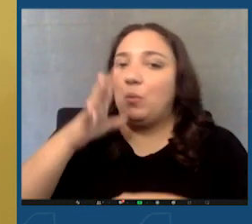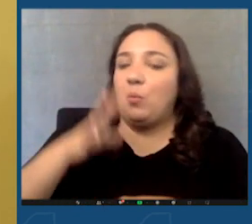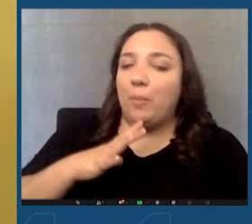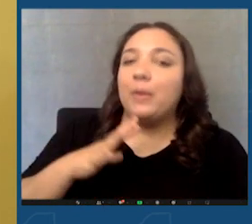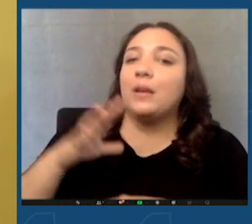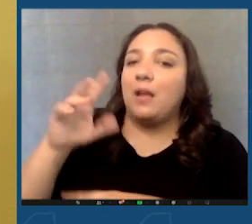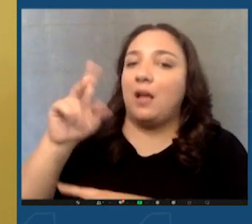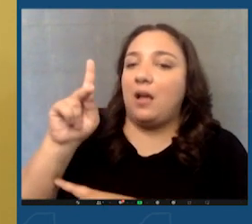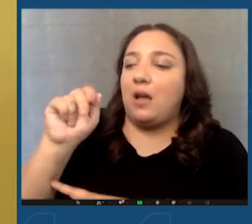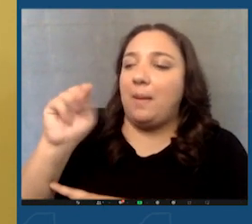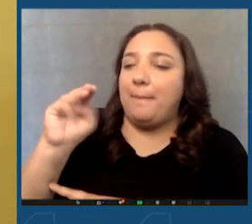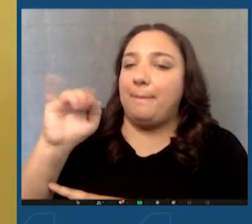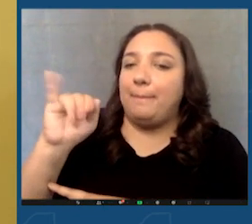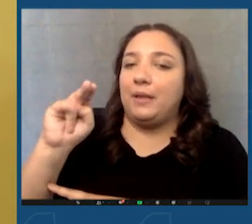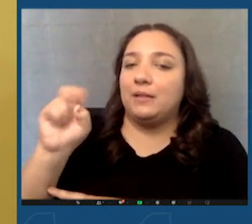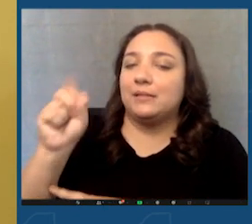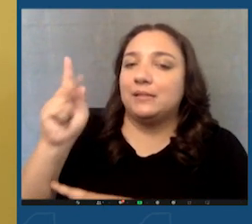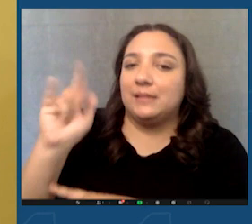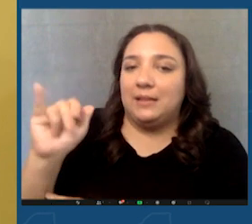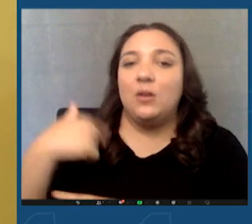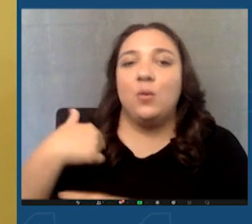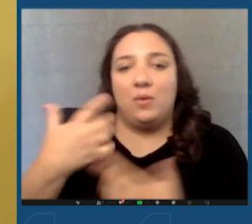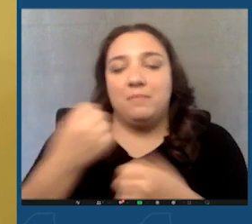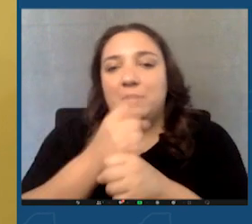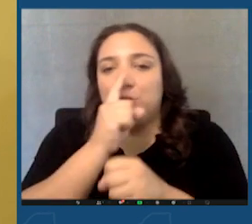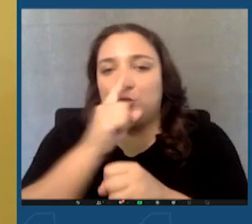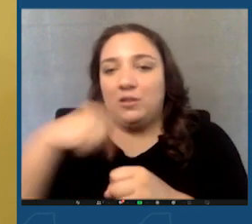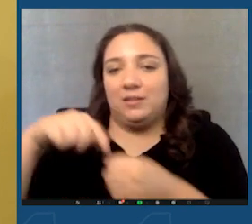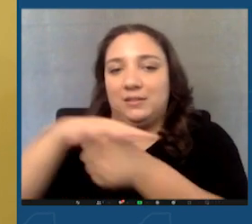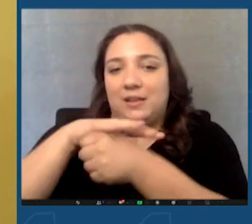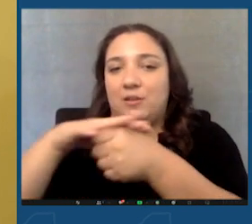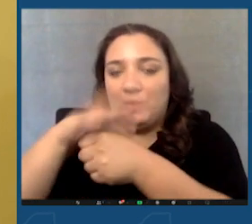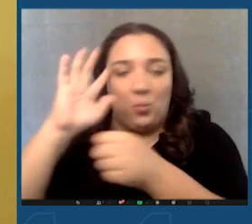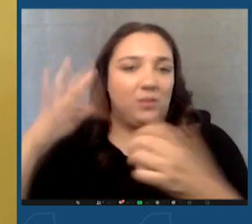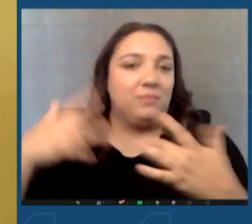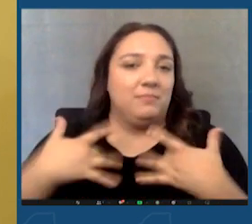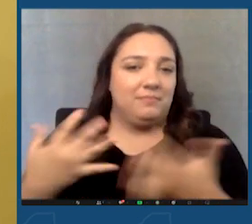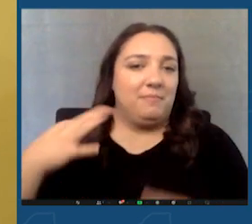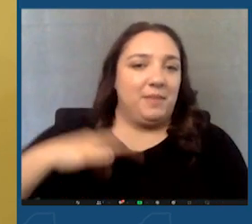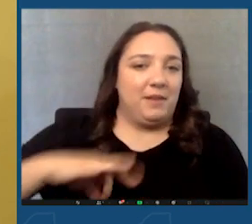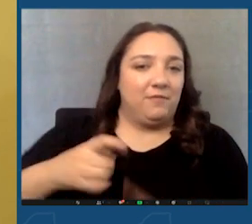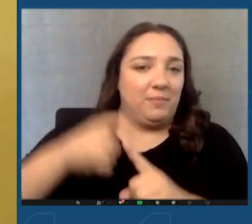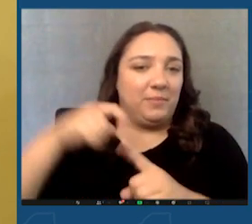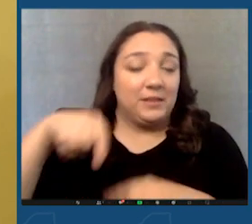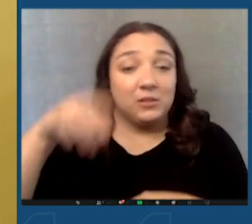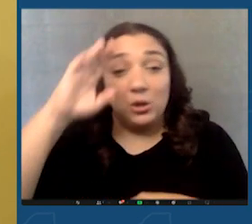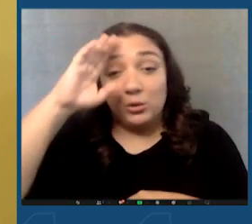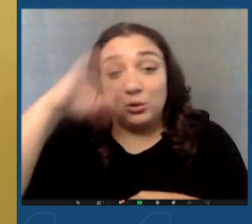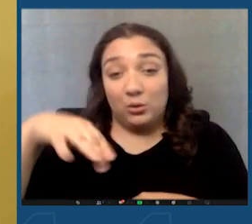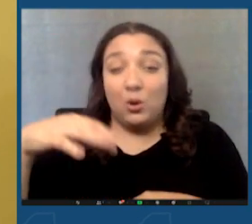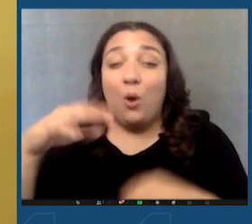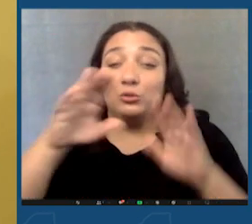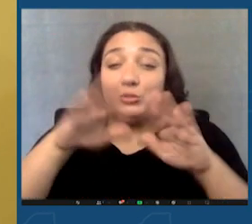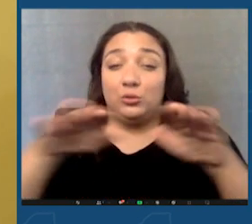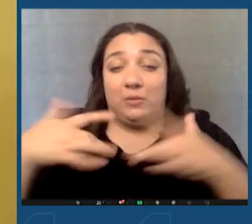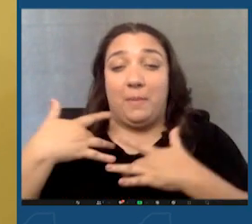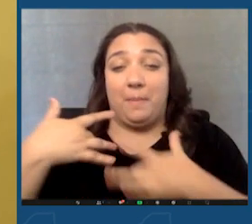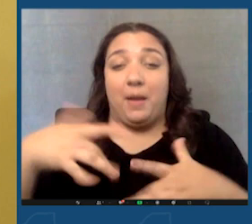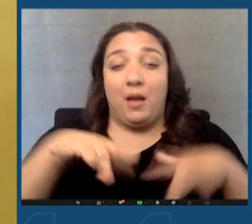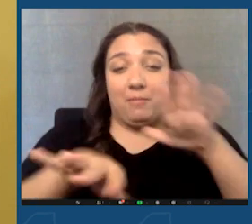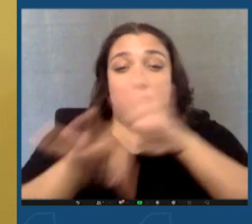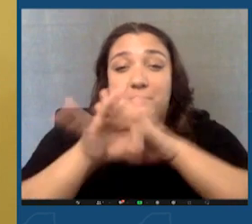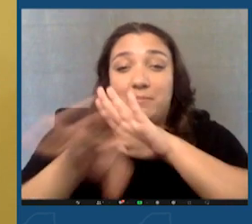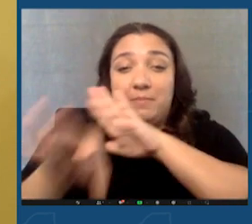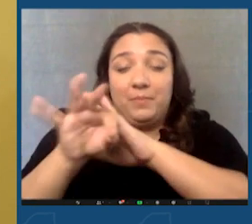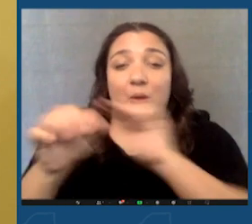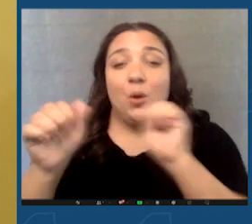this initiative. We're delighted to begin this journey. As you know, students are chosen via a lottery system. This past